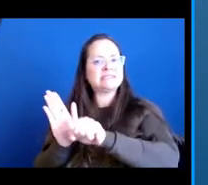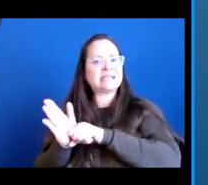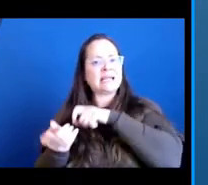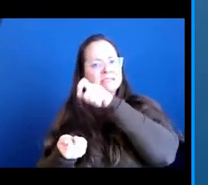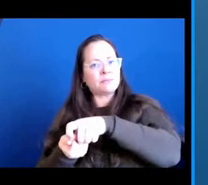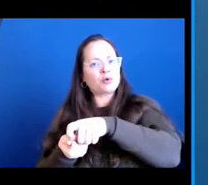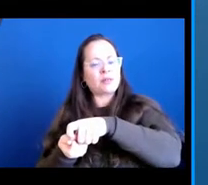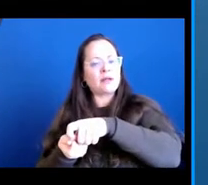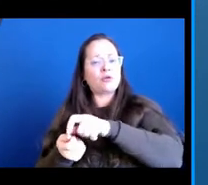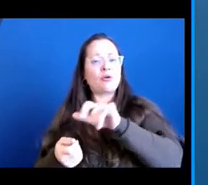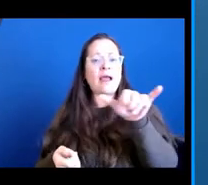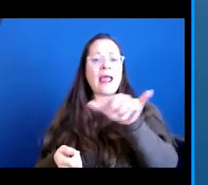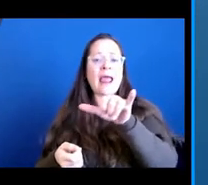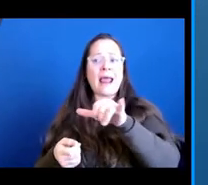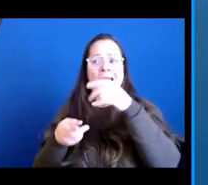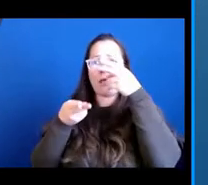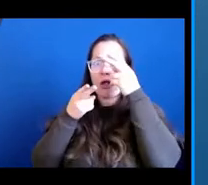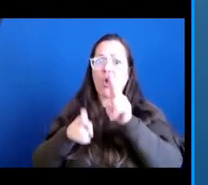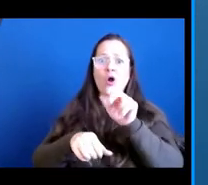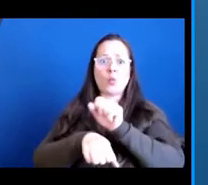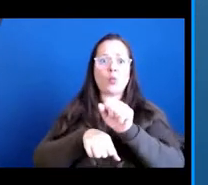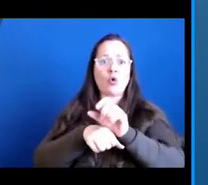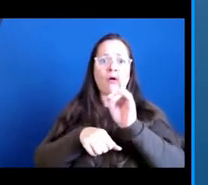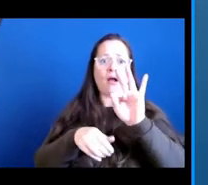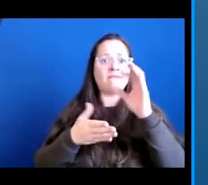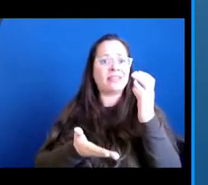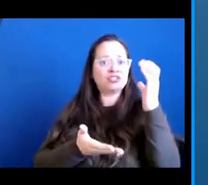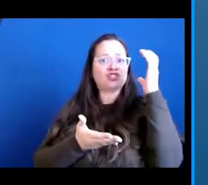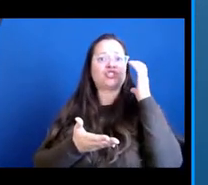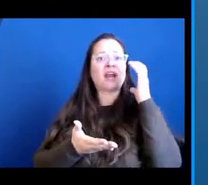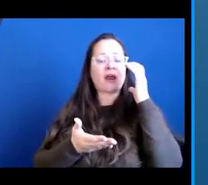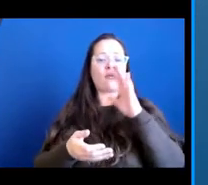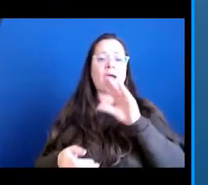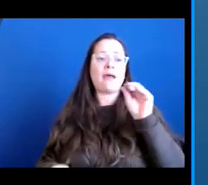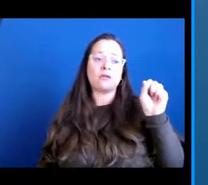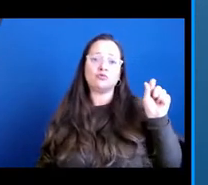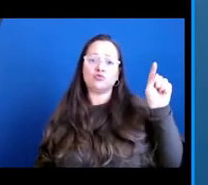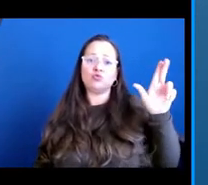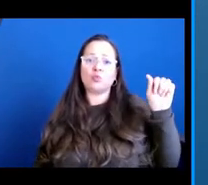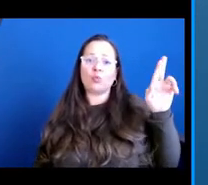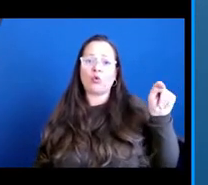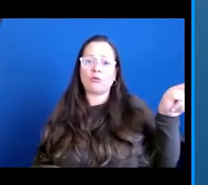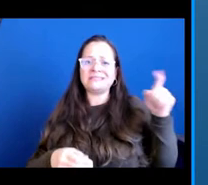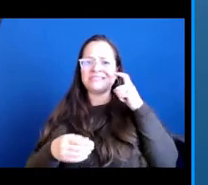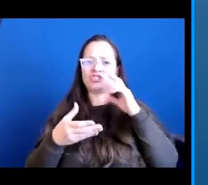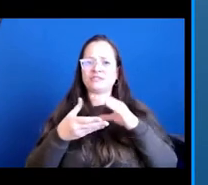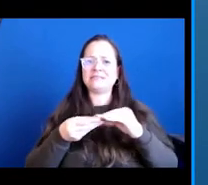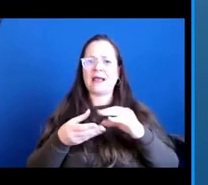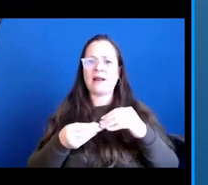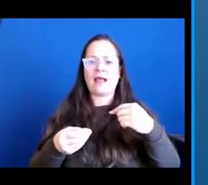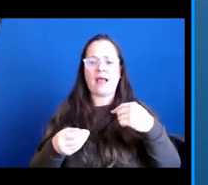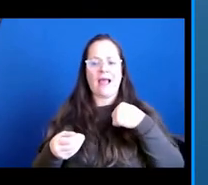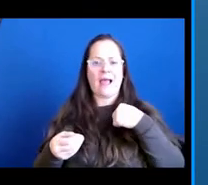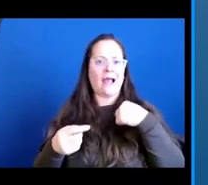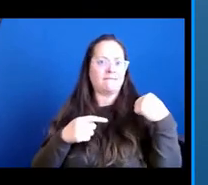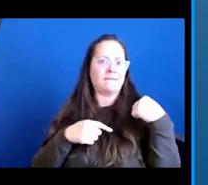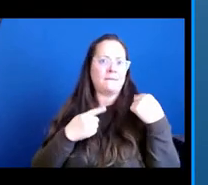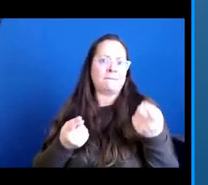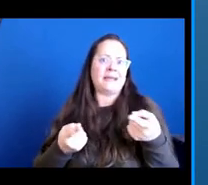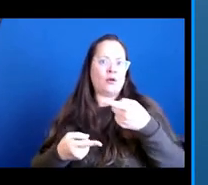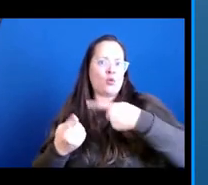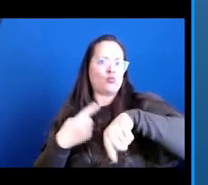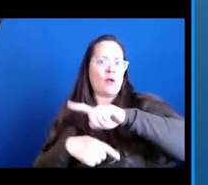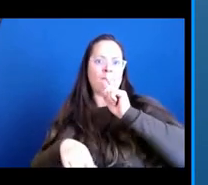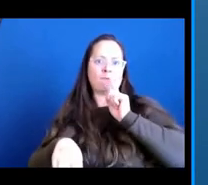to honor the work of the chairs and Stuart said this but I I've you know I've been around the party for a long time